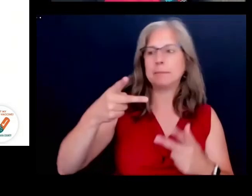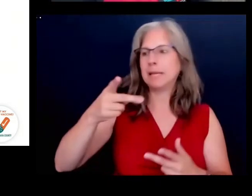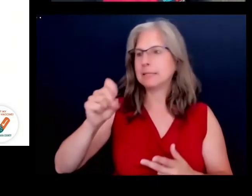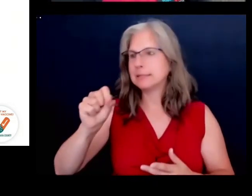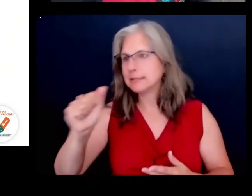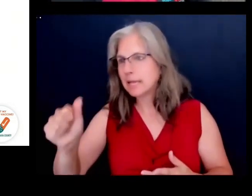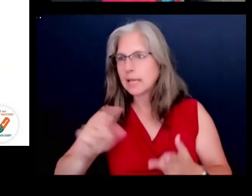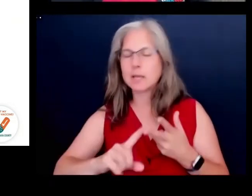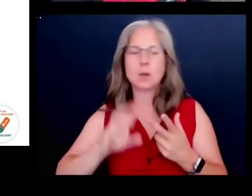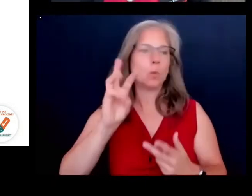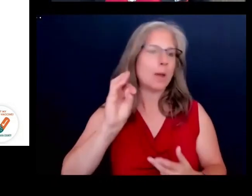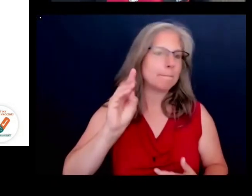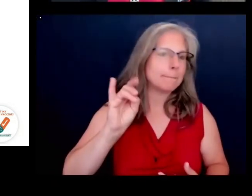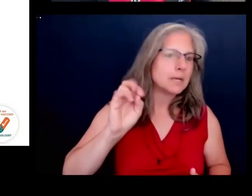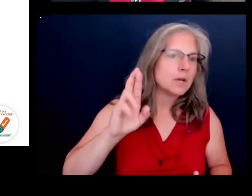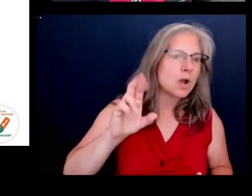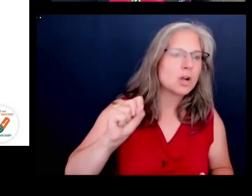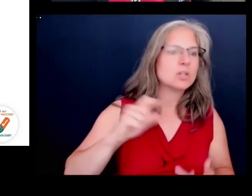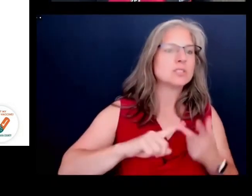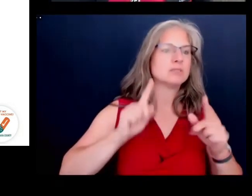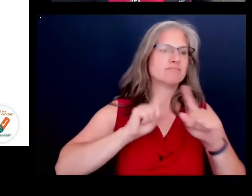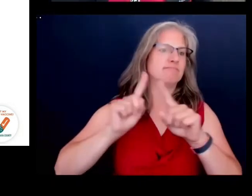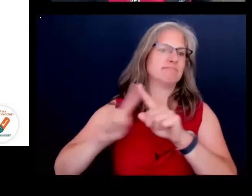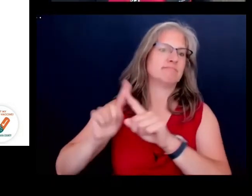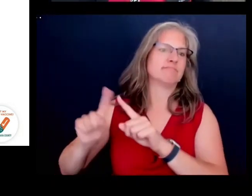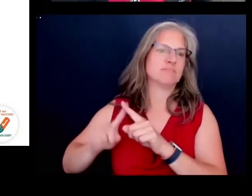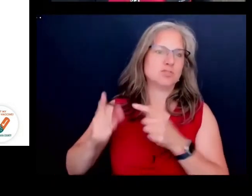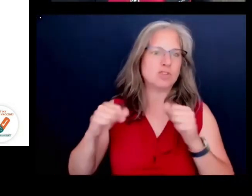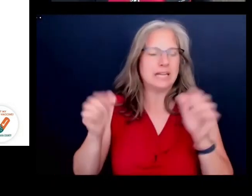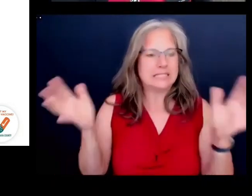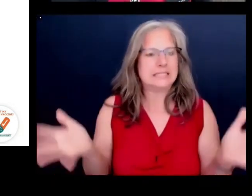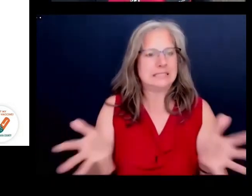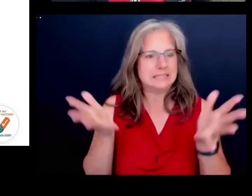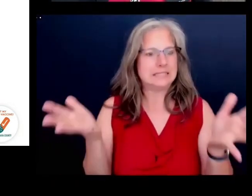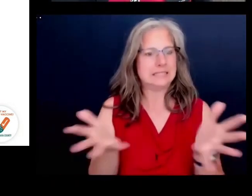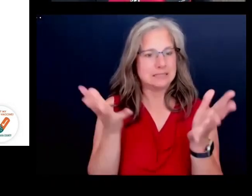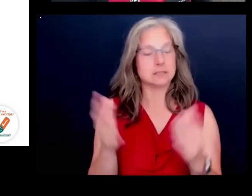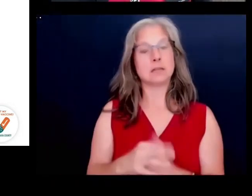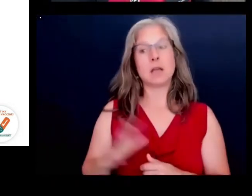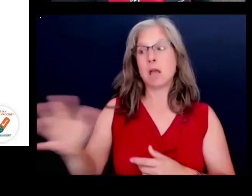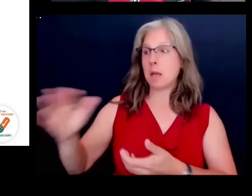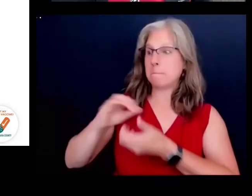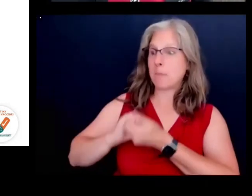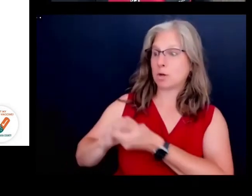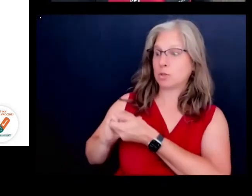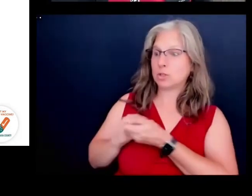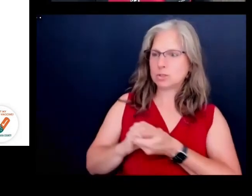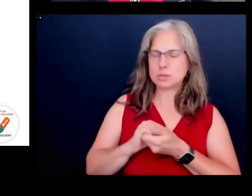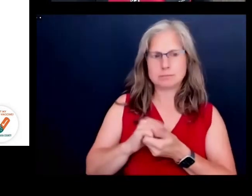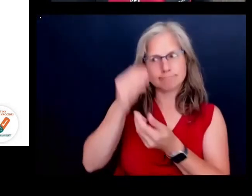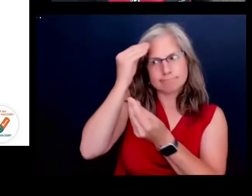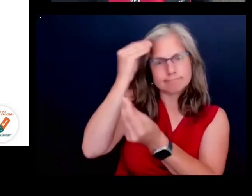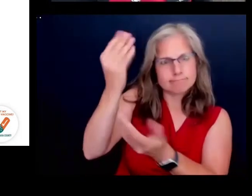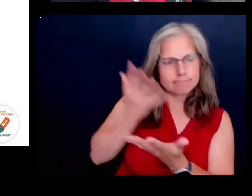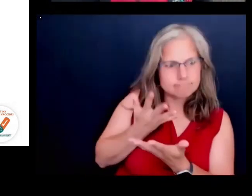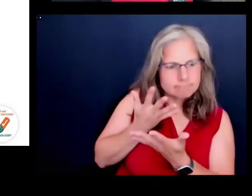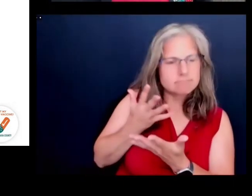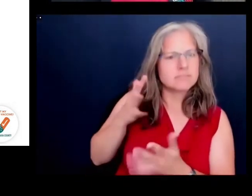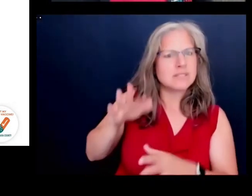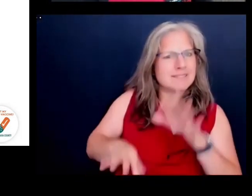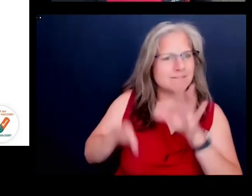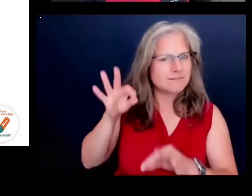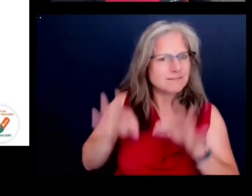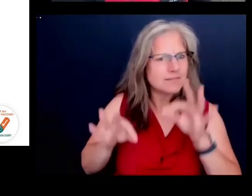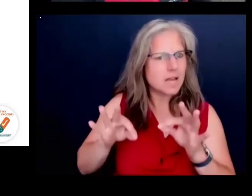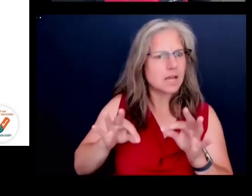outreach, PSAs, webinars, and incentives. The partner organizations are reporting that they